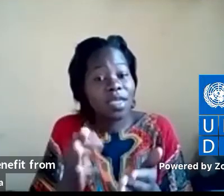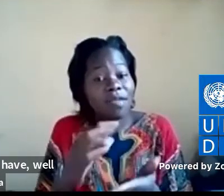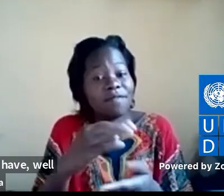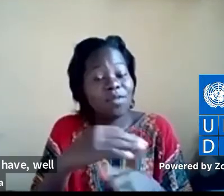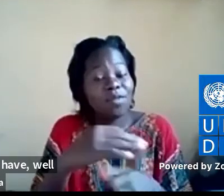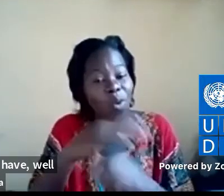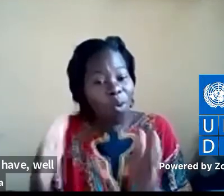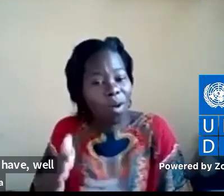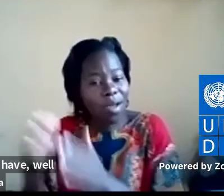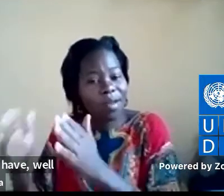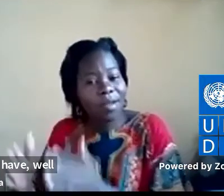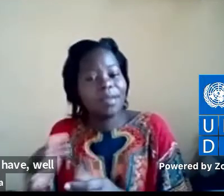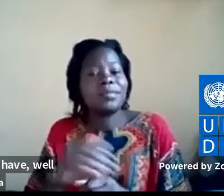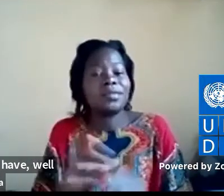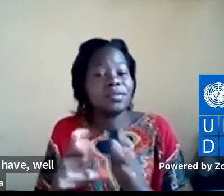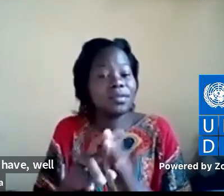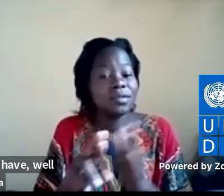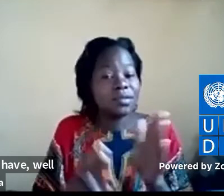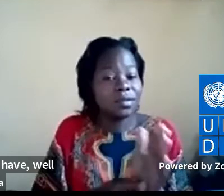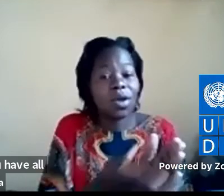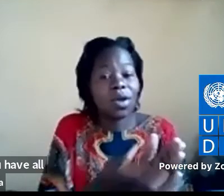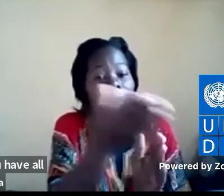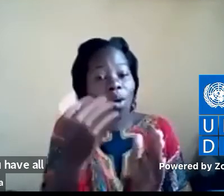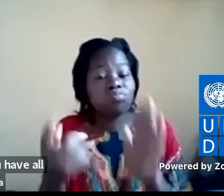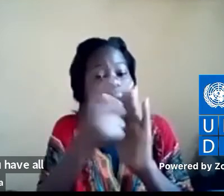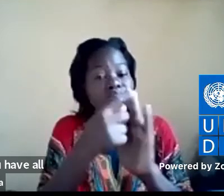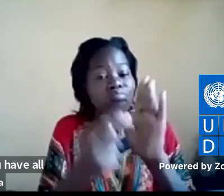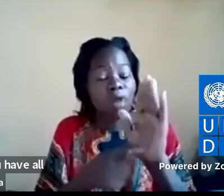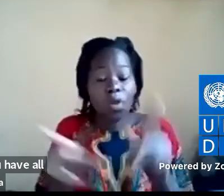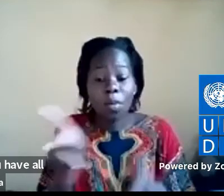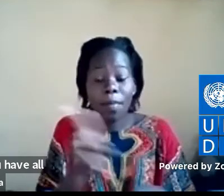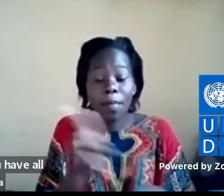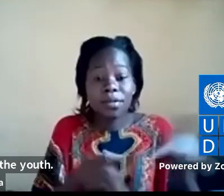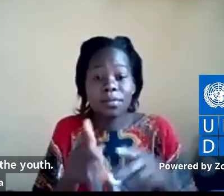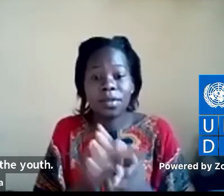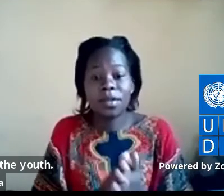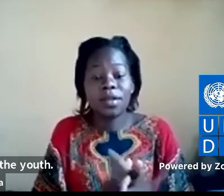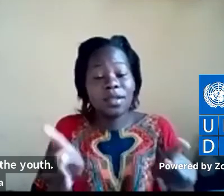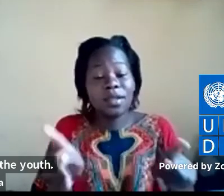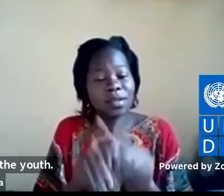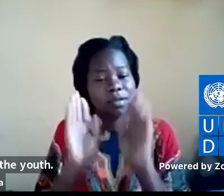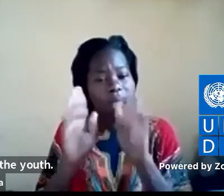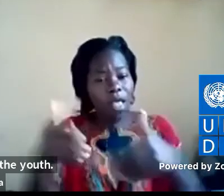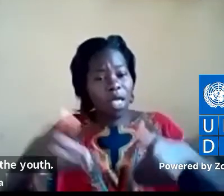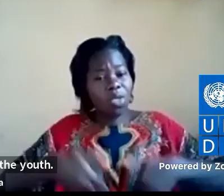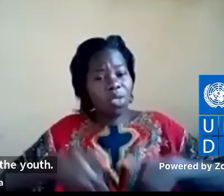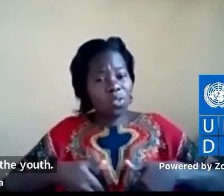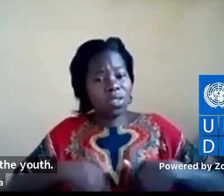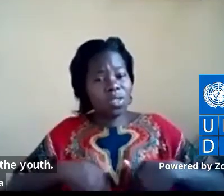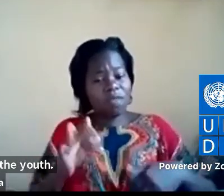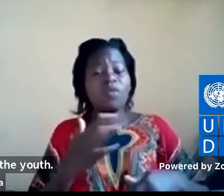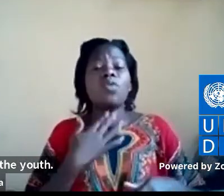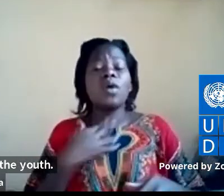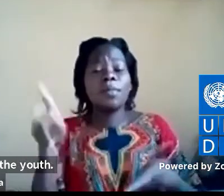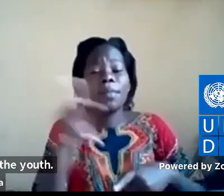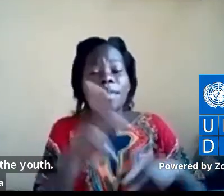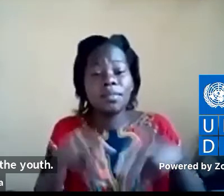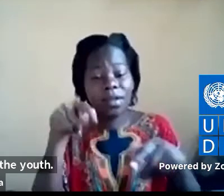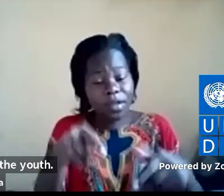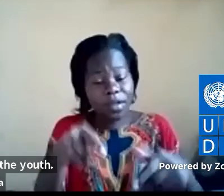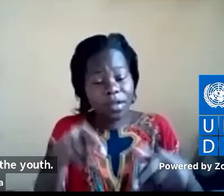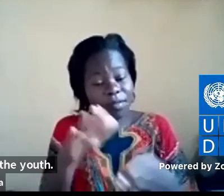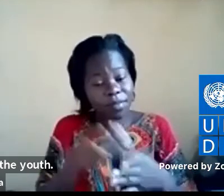all the legalities to participate. This goes also to the youth. Yeah, if you're going to participate in this business or in the oil and